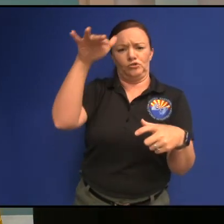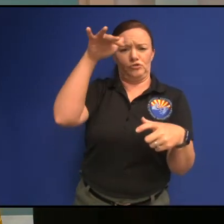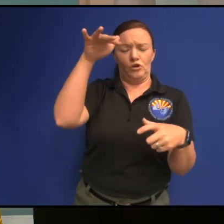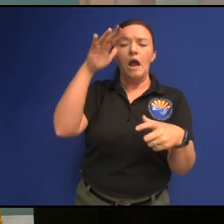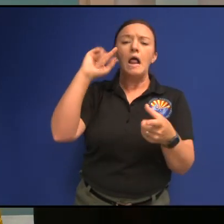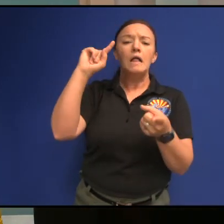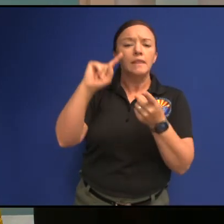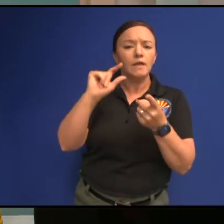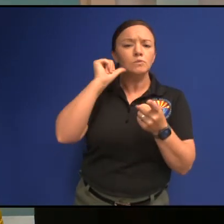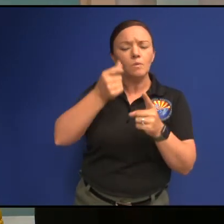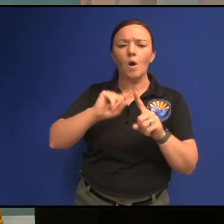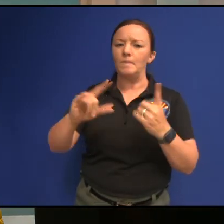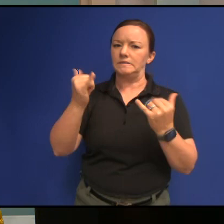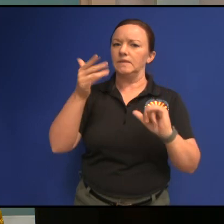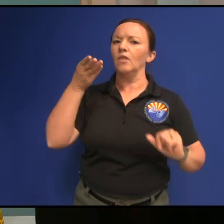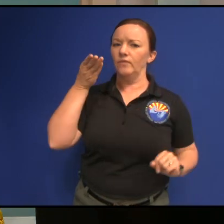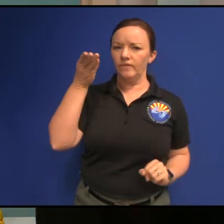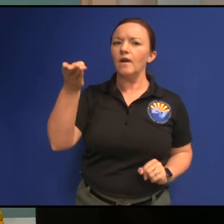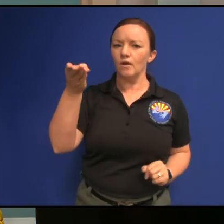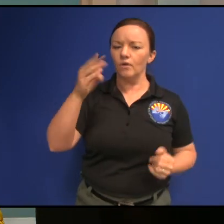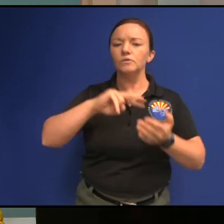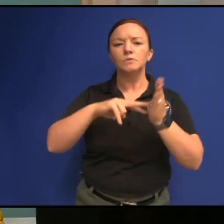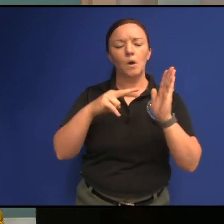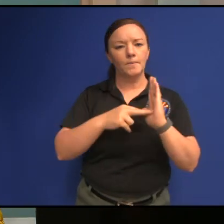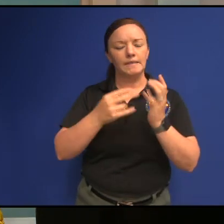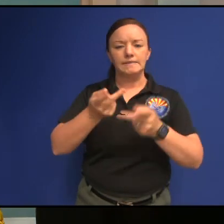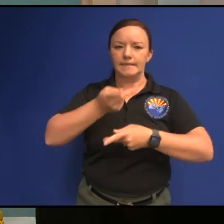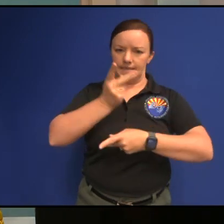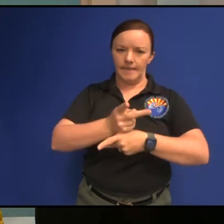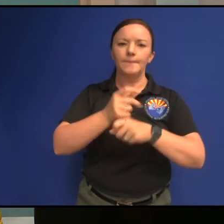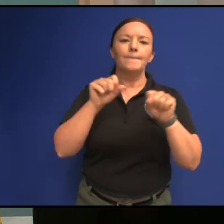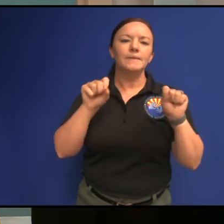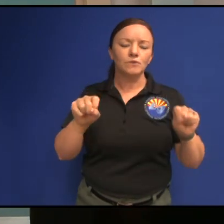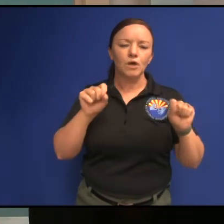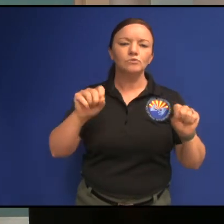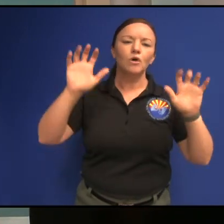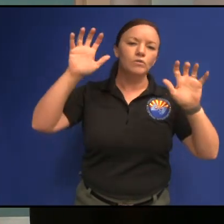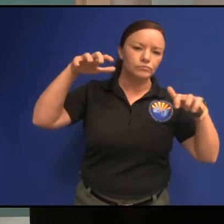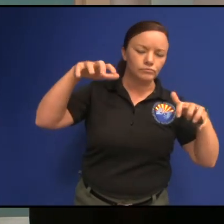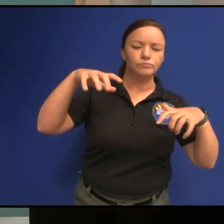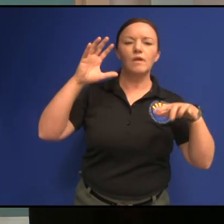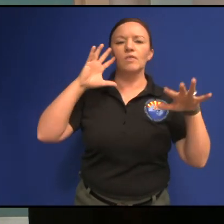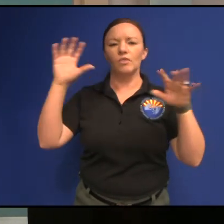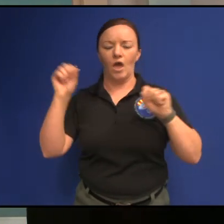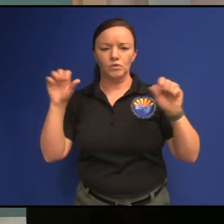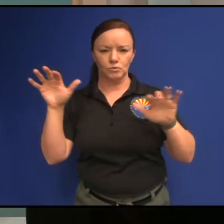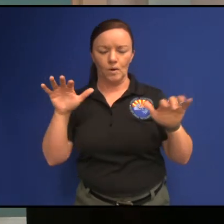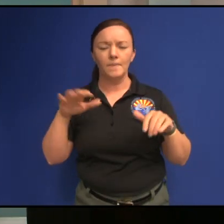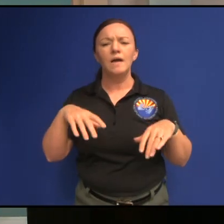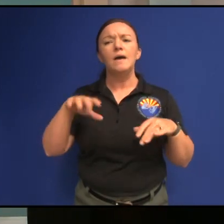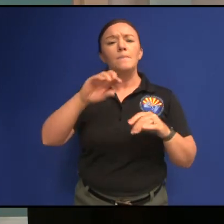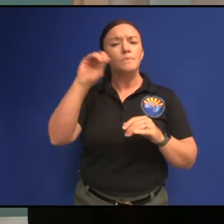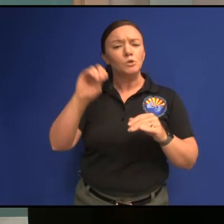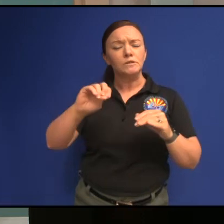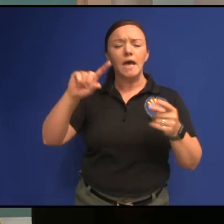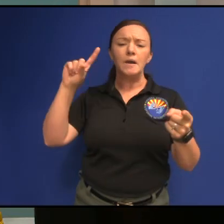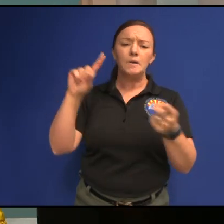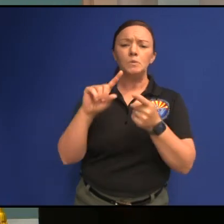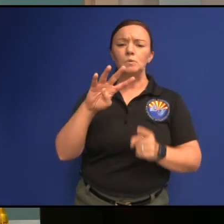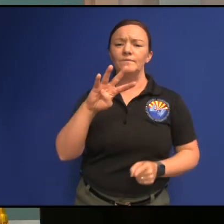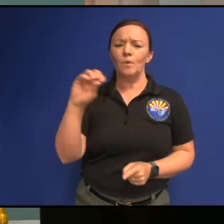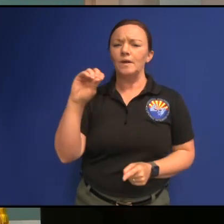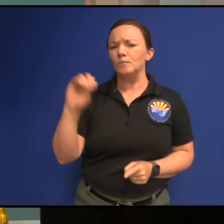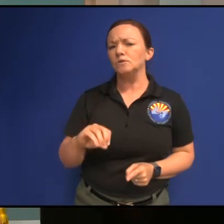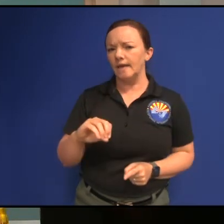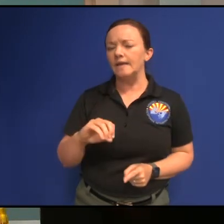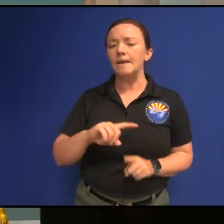still going to be in place. So that means we'll still keep that chance of showers and thunderstorms. We'll knock that chance down probably around 40% tomorrow, but